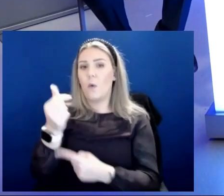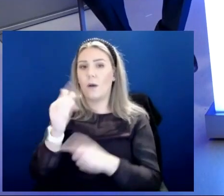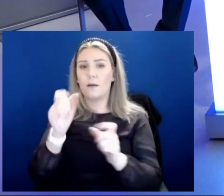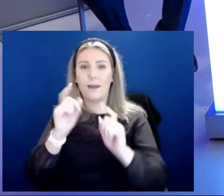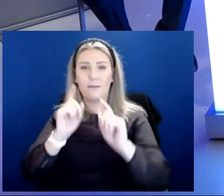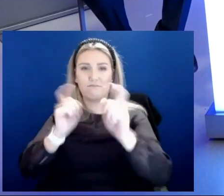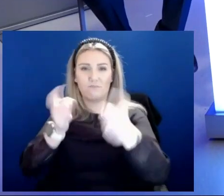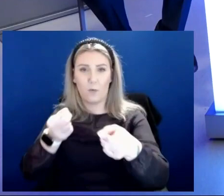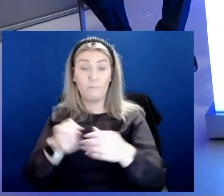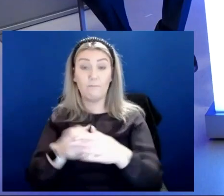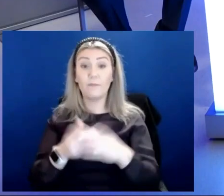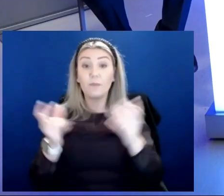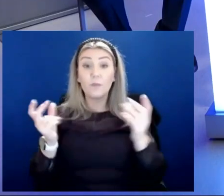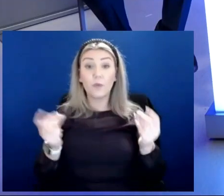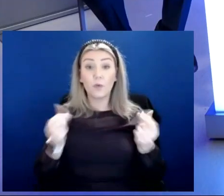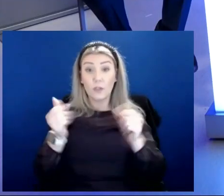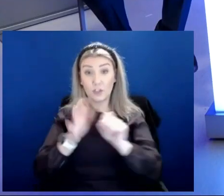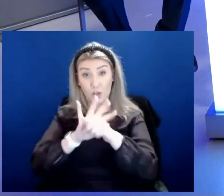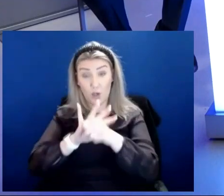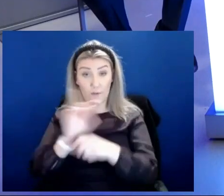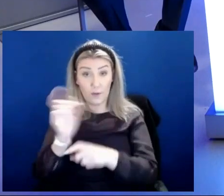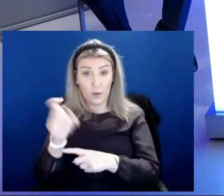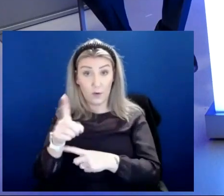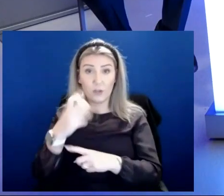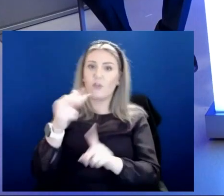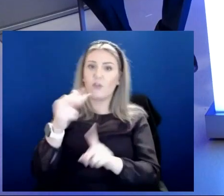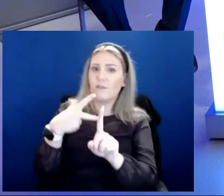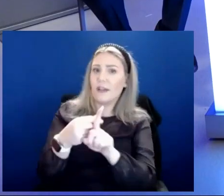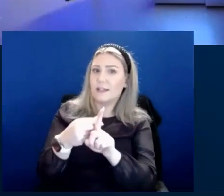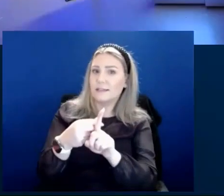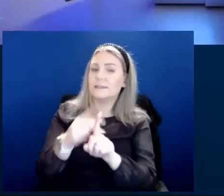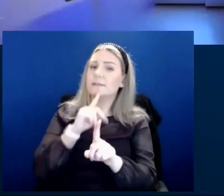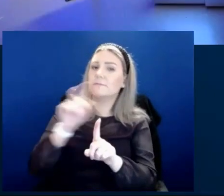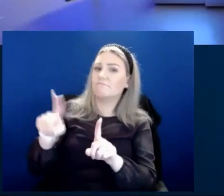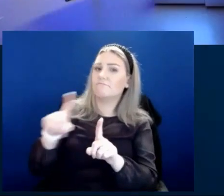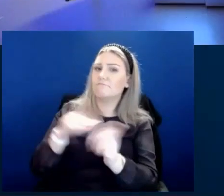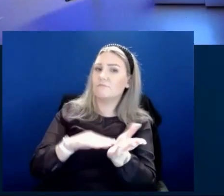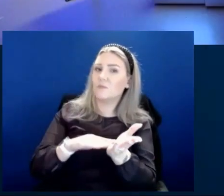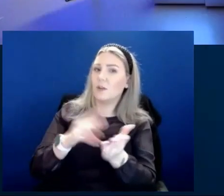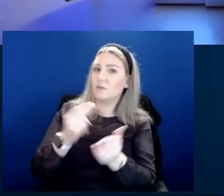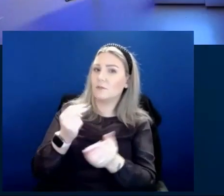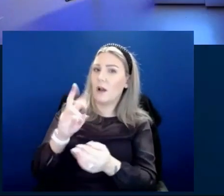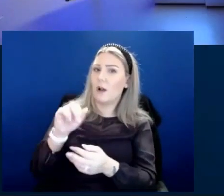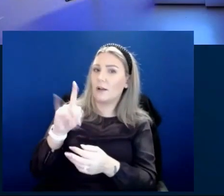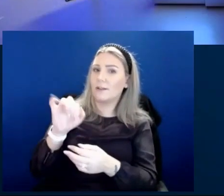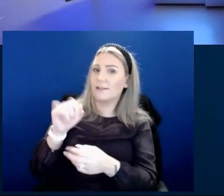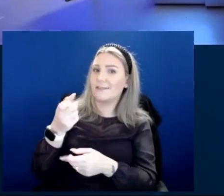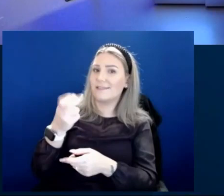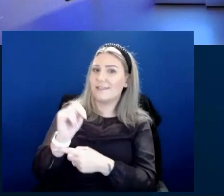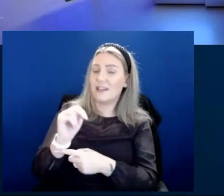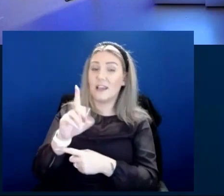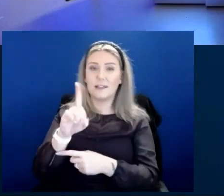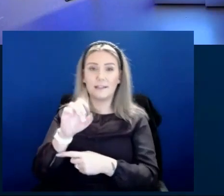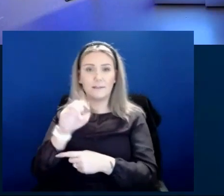quick COVID questions or vaccine questions, Dr. Hawkinson. It wouldn't be a show without those. So Debbie wants to know,